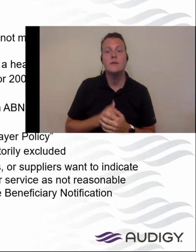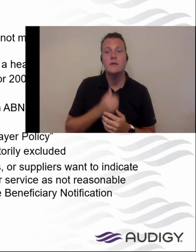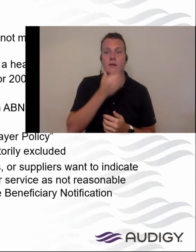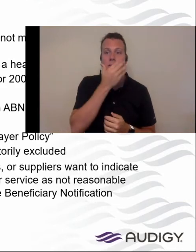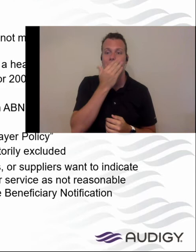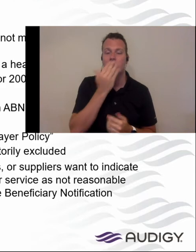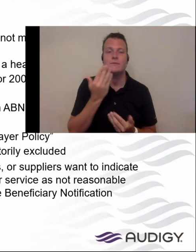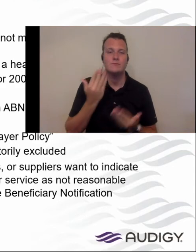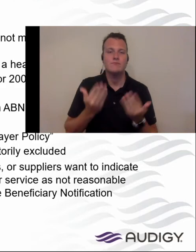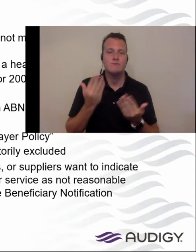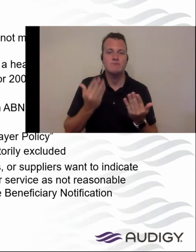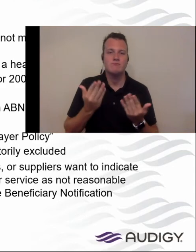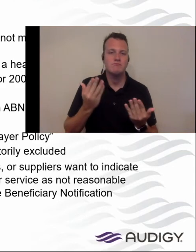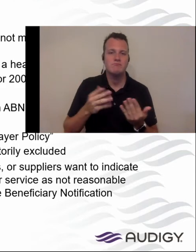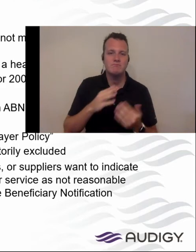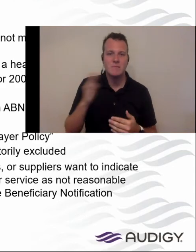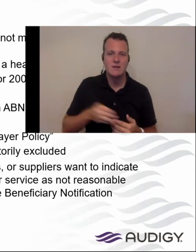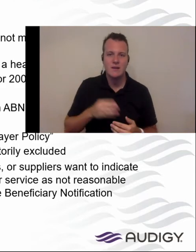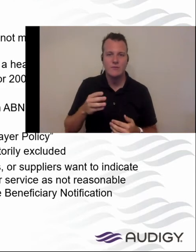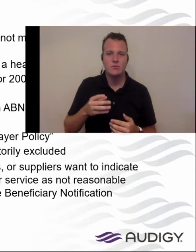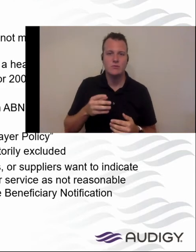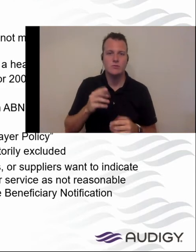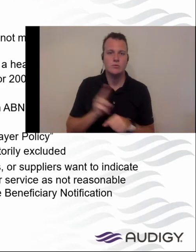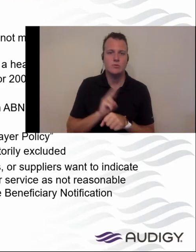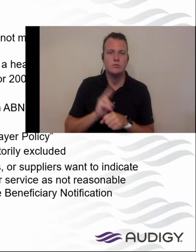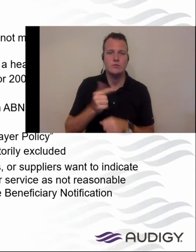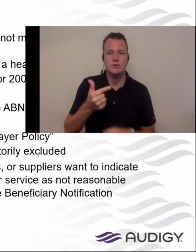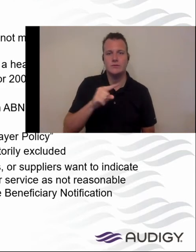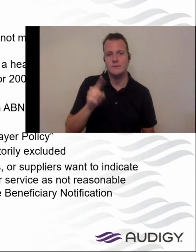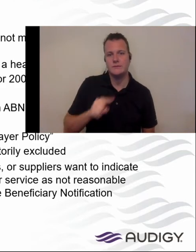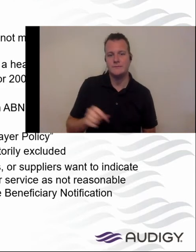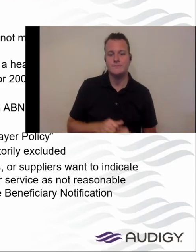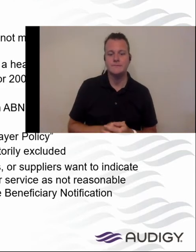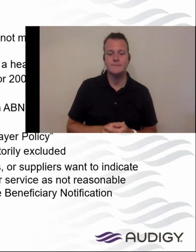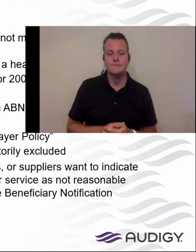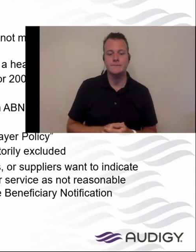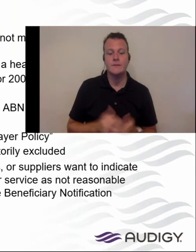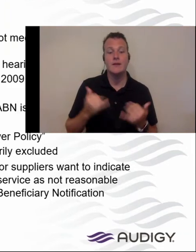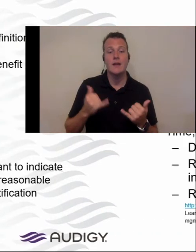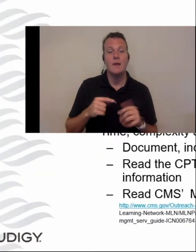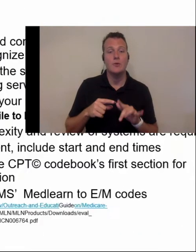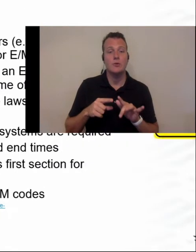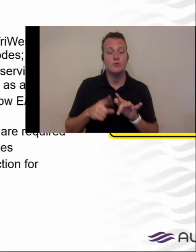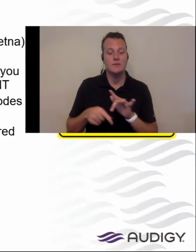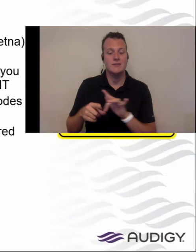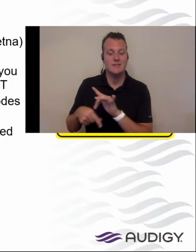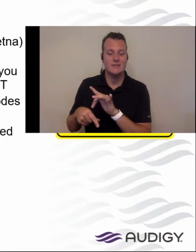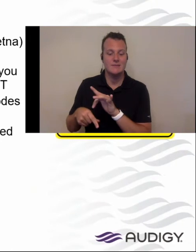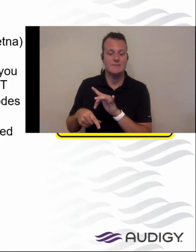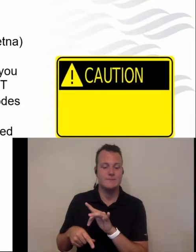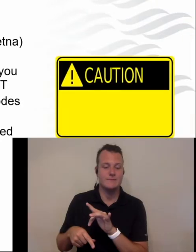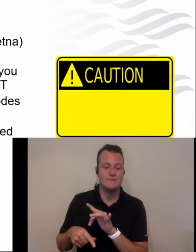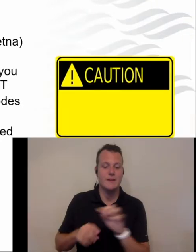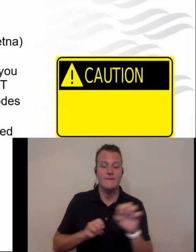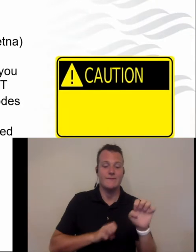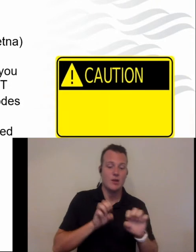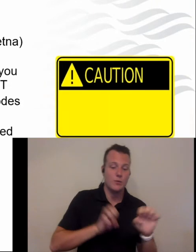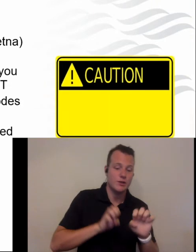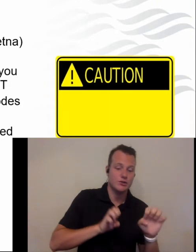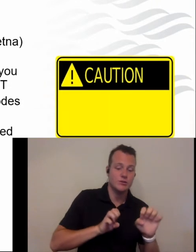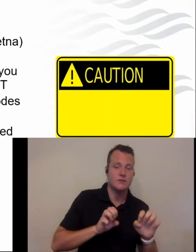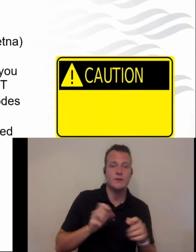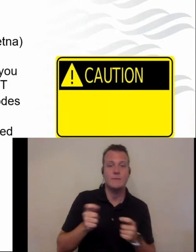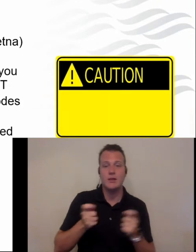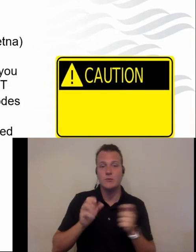see somebody with a sudden hearing loss. So it's pretty unlikely you'll never use a GZ. I